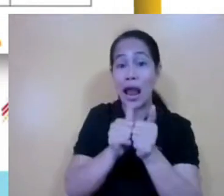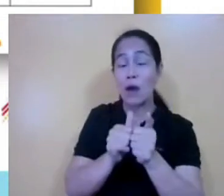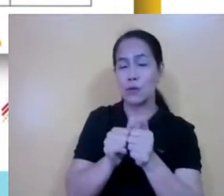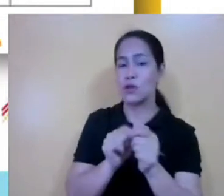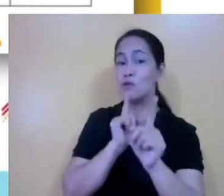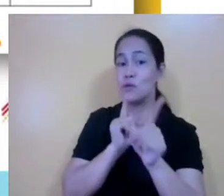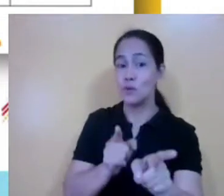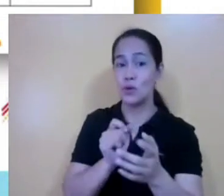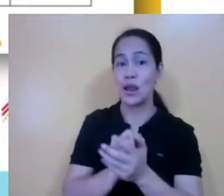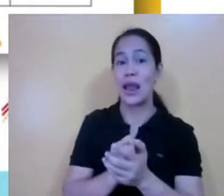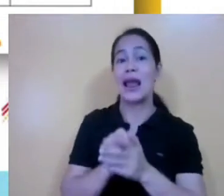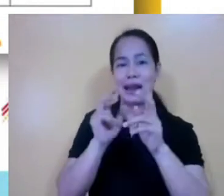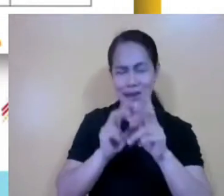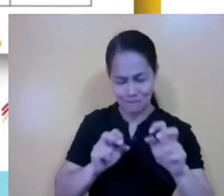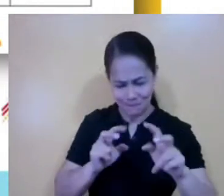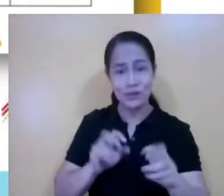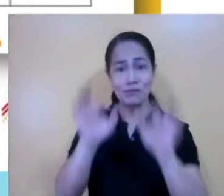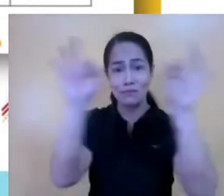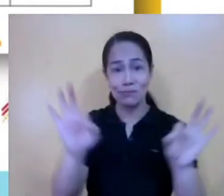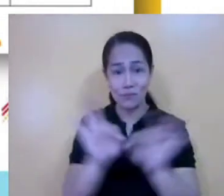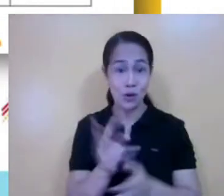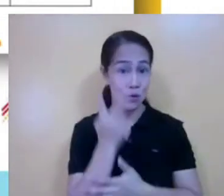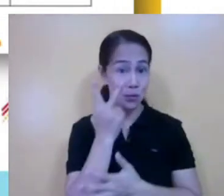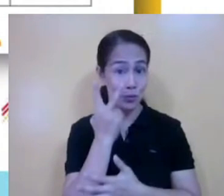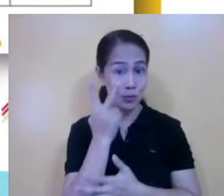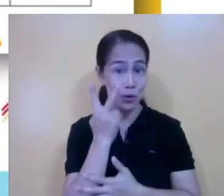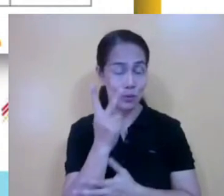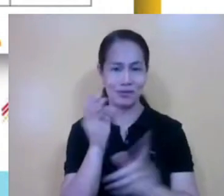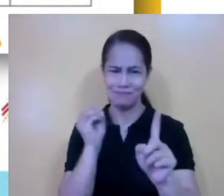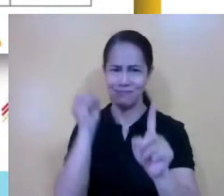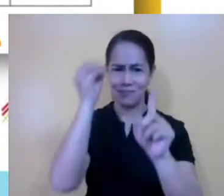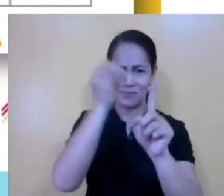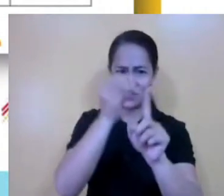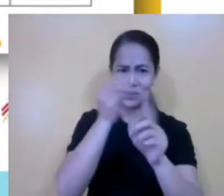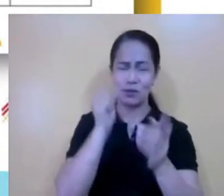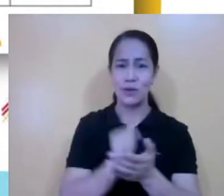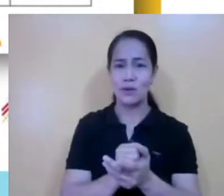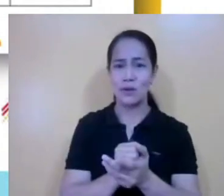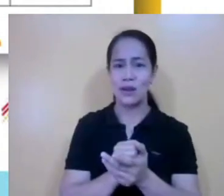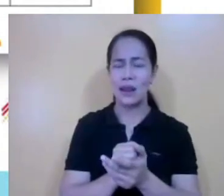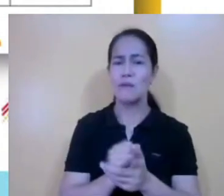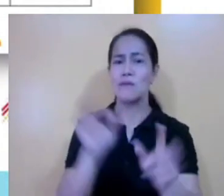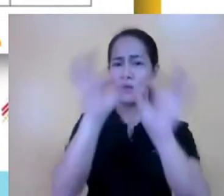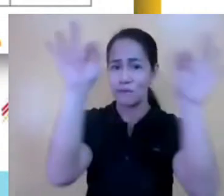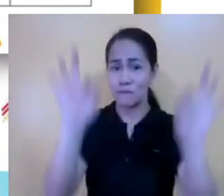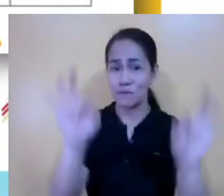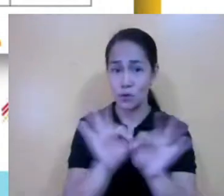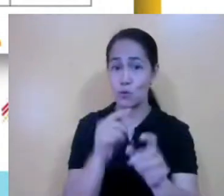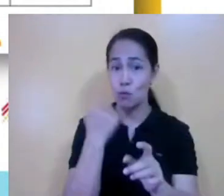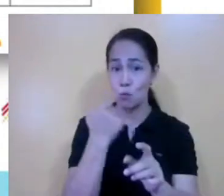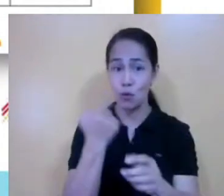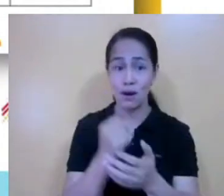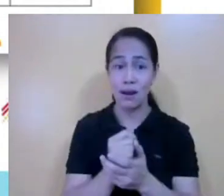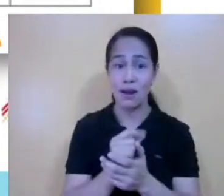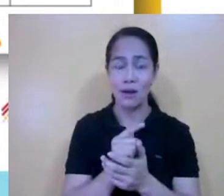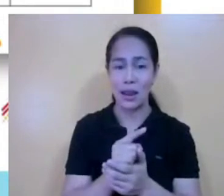form. You can see there the objective that the form is referring to. And then also below the